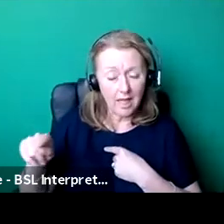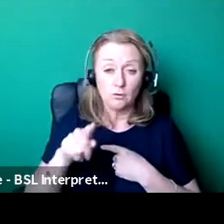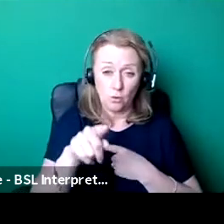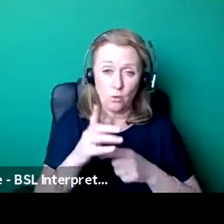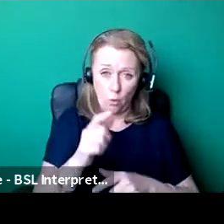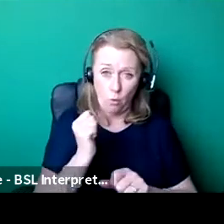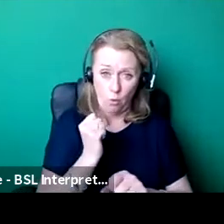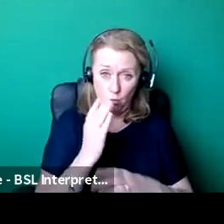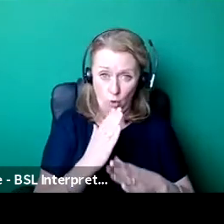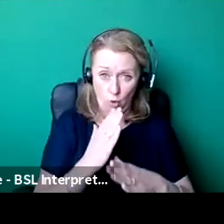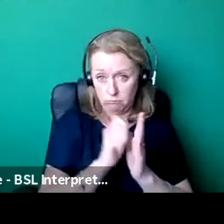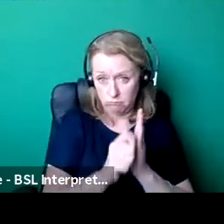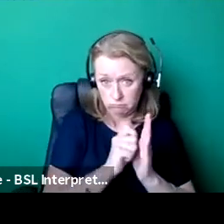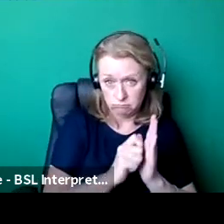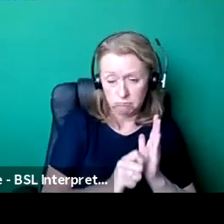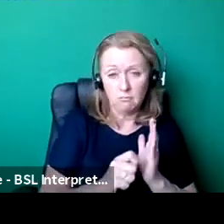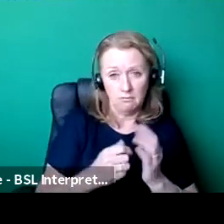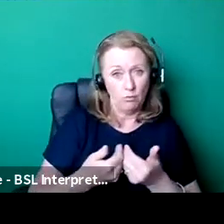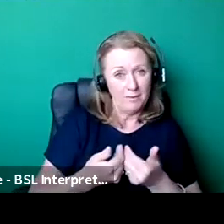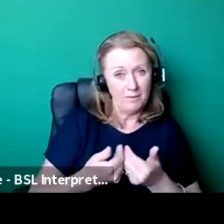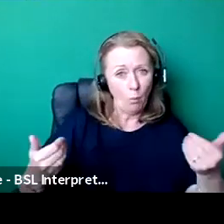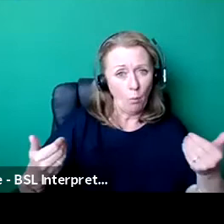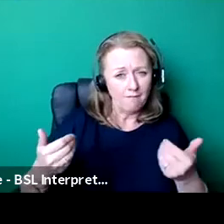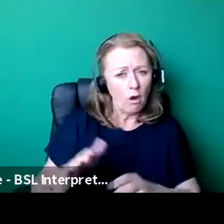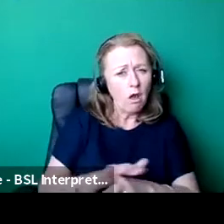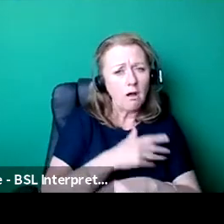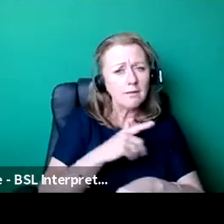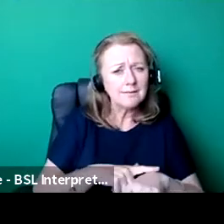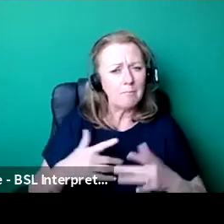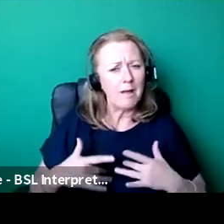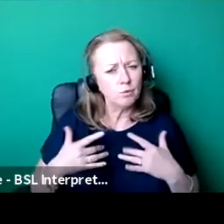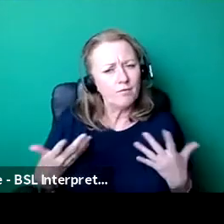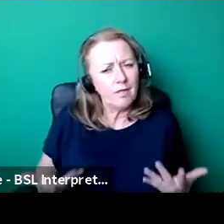did now that you've been away for so long?